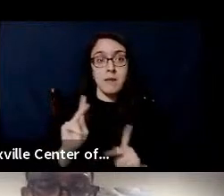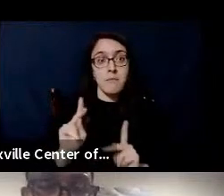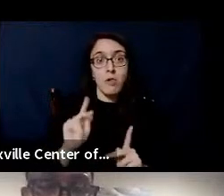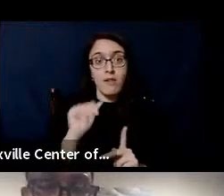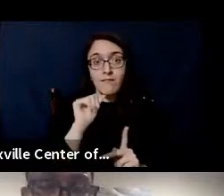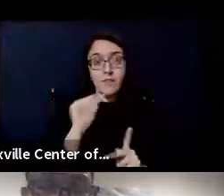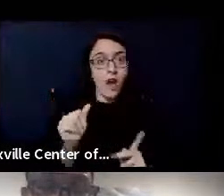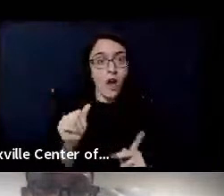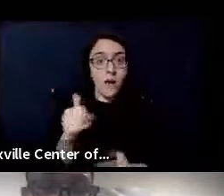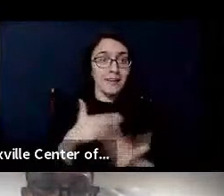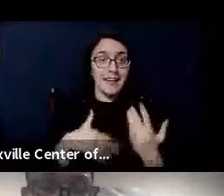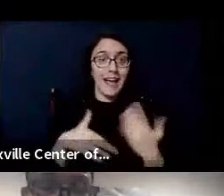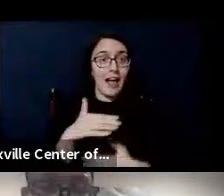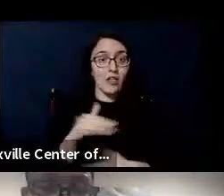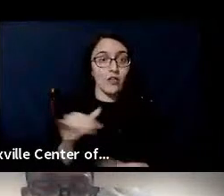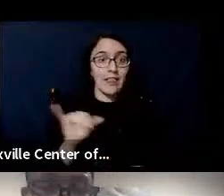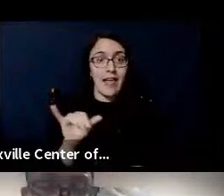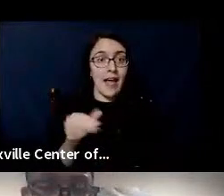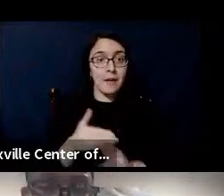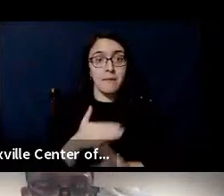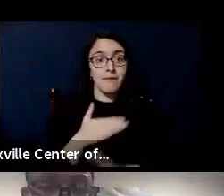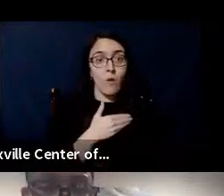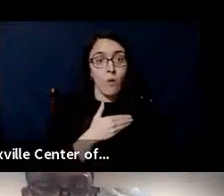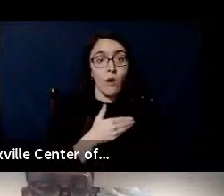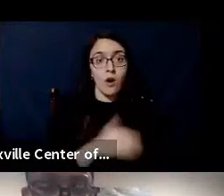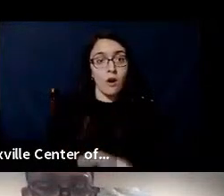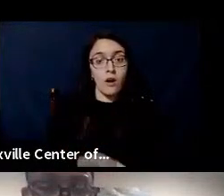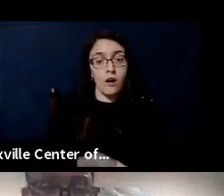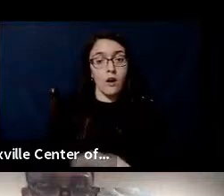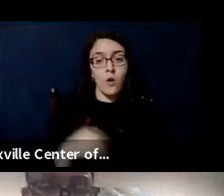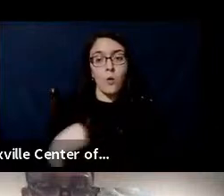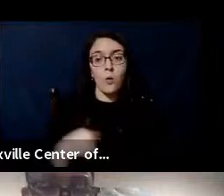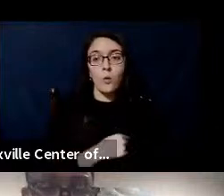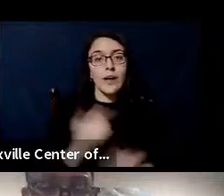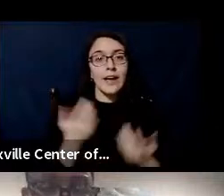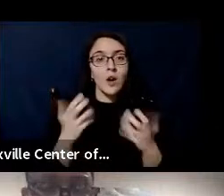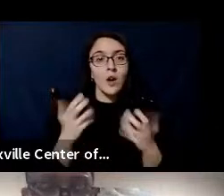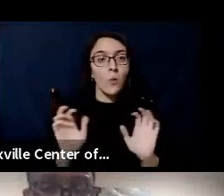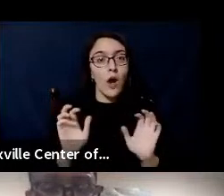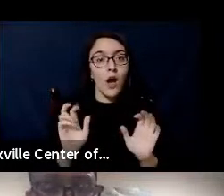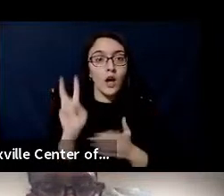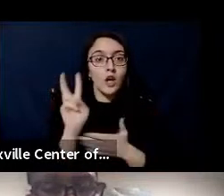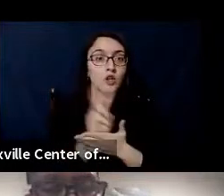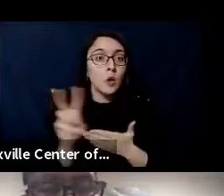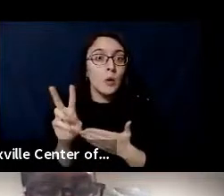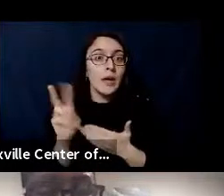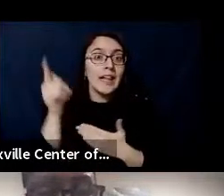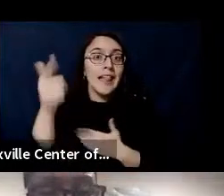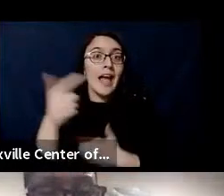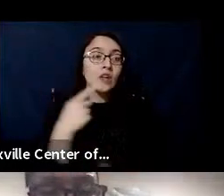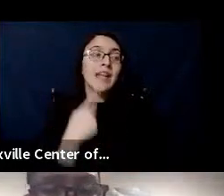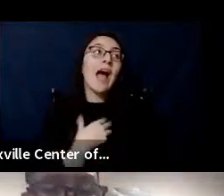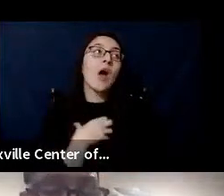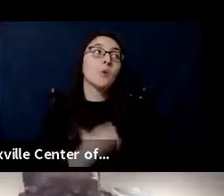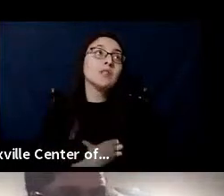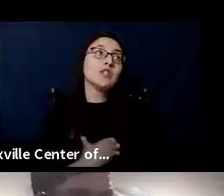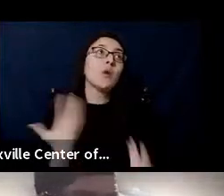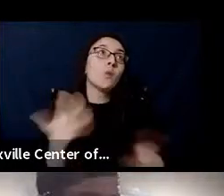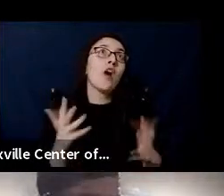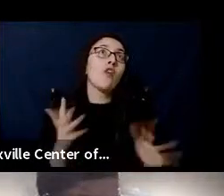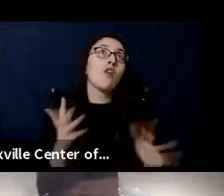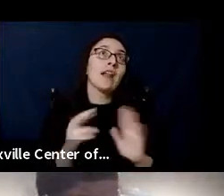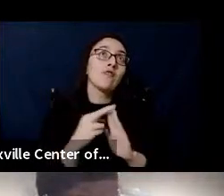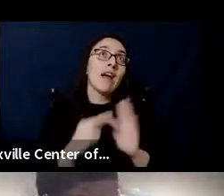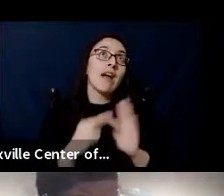like they were before. And we don't want to be in 2 weeks say, we wish we'd have done that when the spike gets really